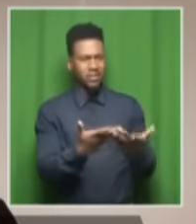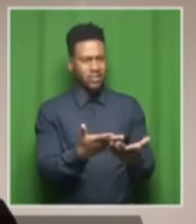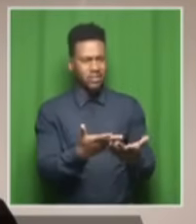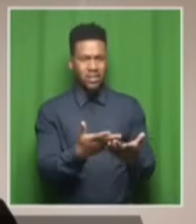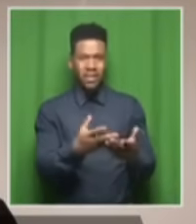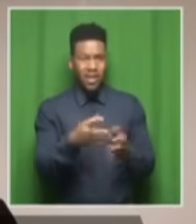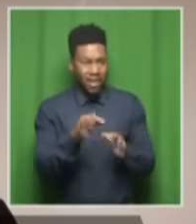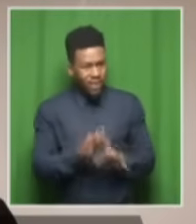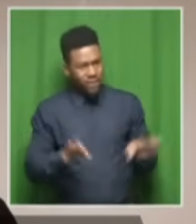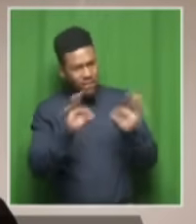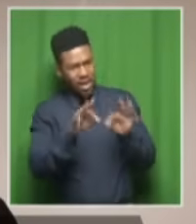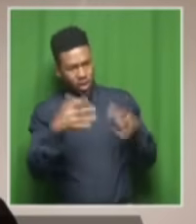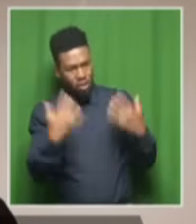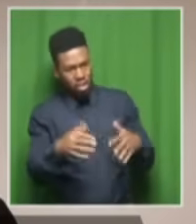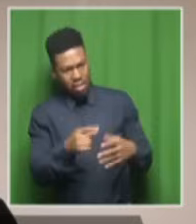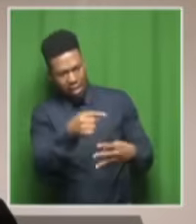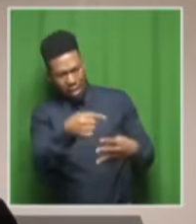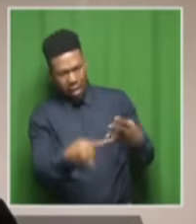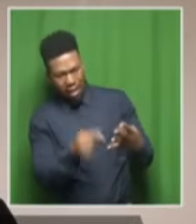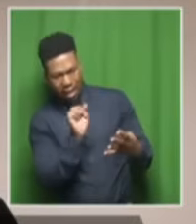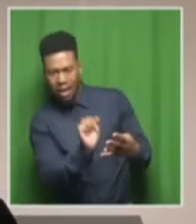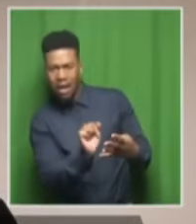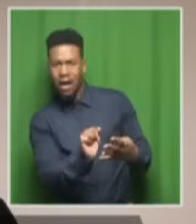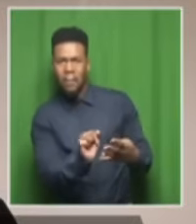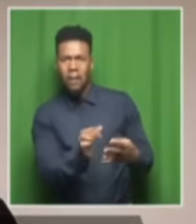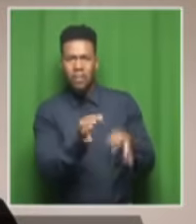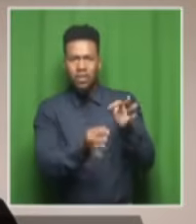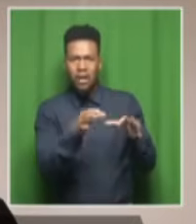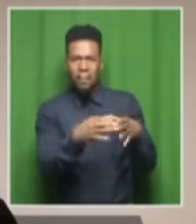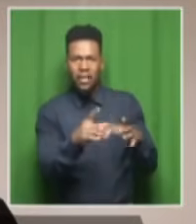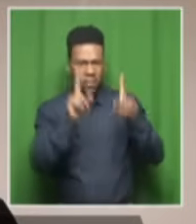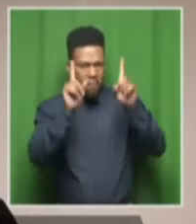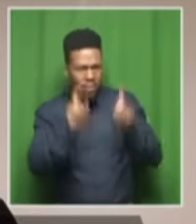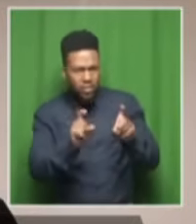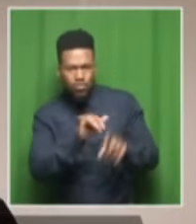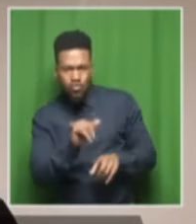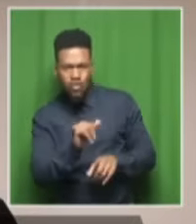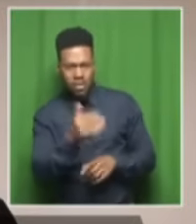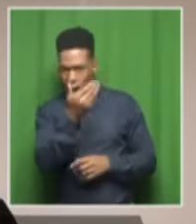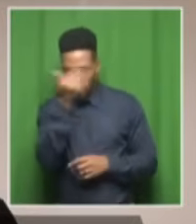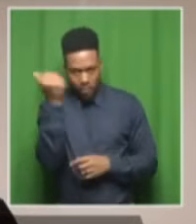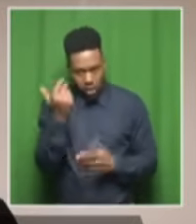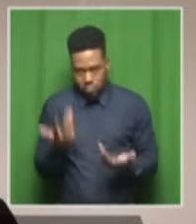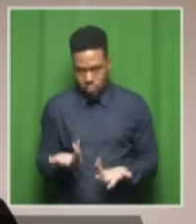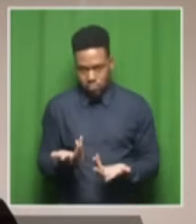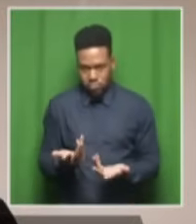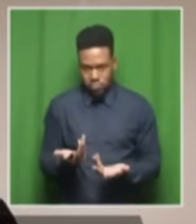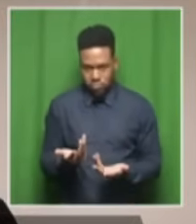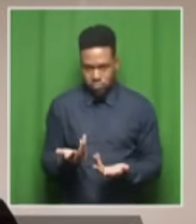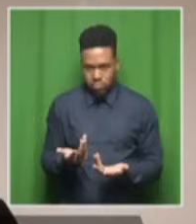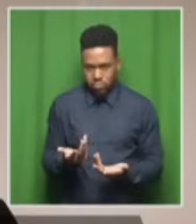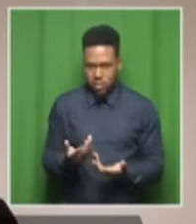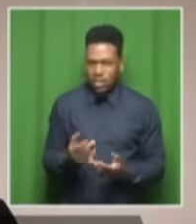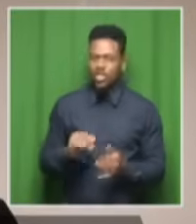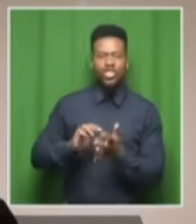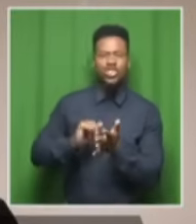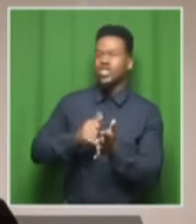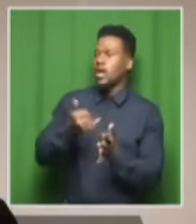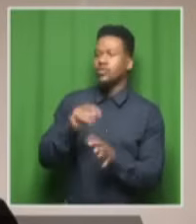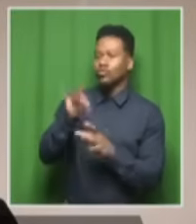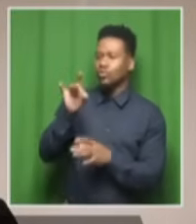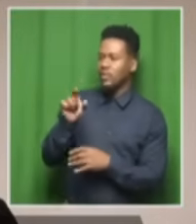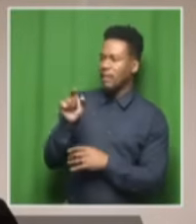their respective parties. It's just like, well, this is the party, it's the opposition, it's not this party, therefore vote. Okay. Now, I'm not saying